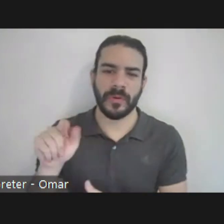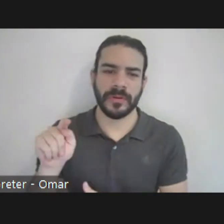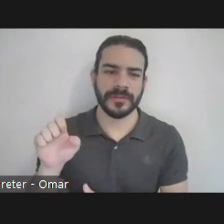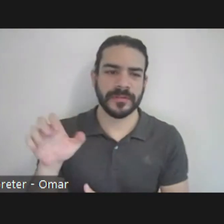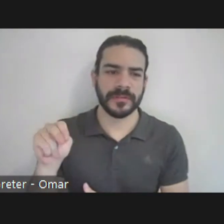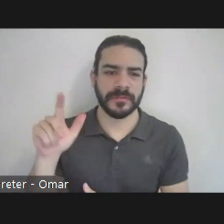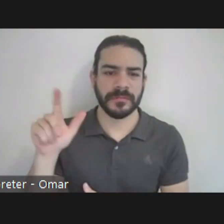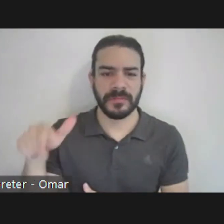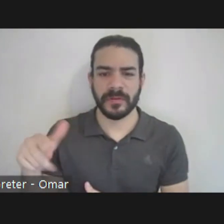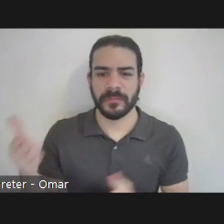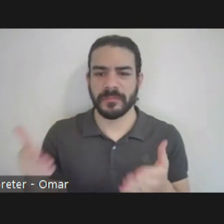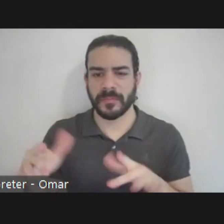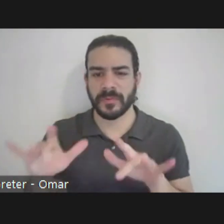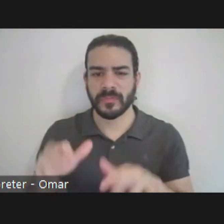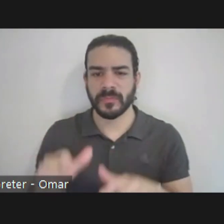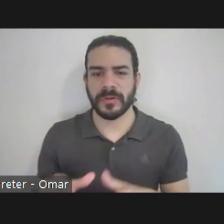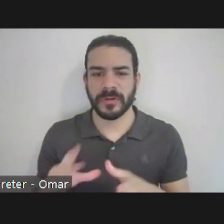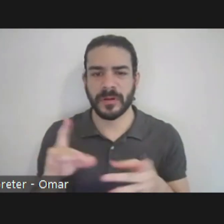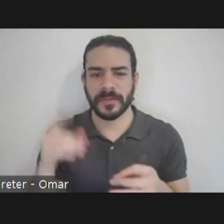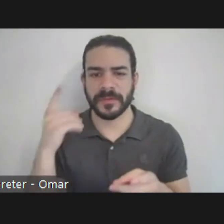written comments for us.